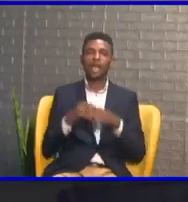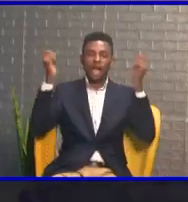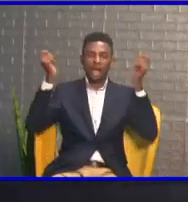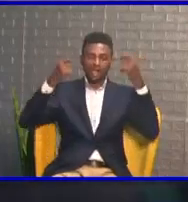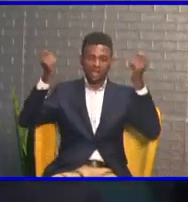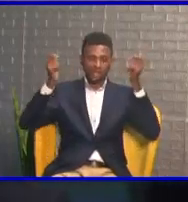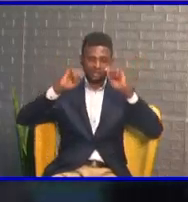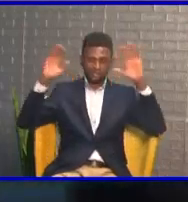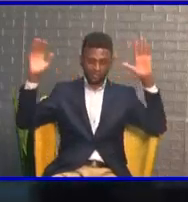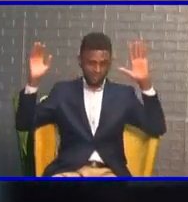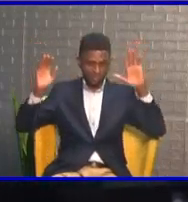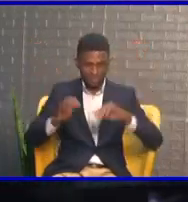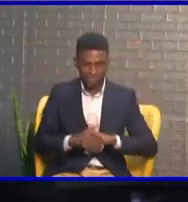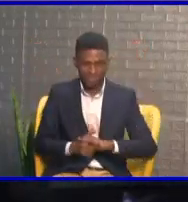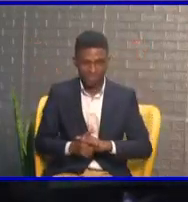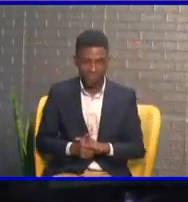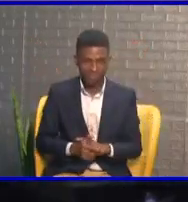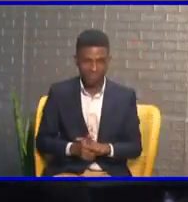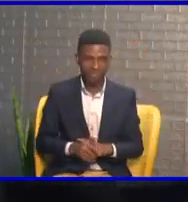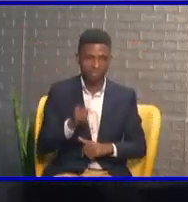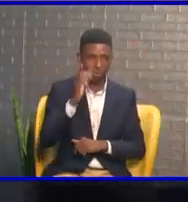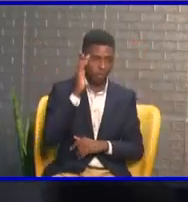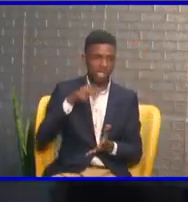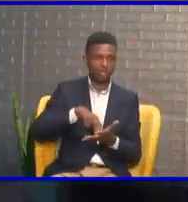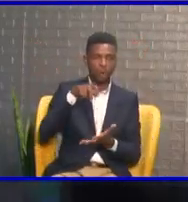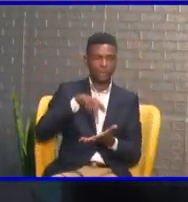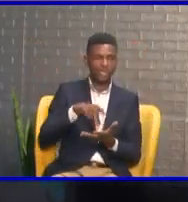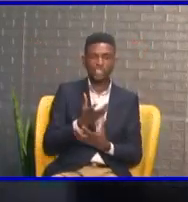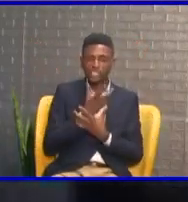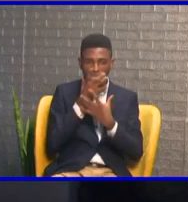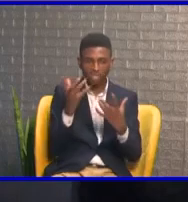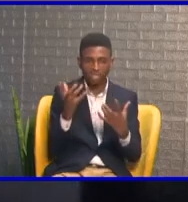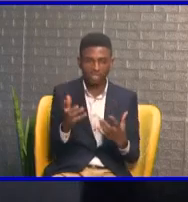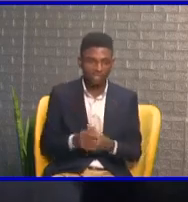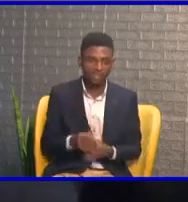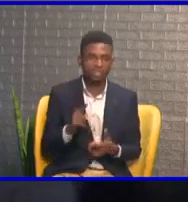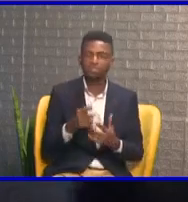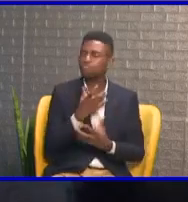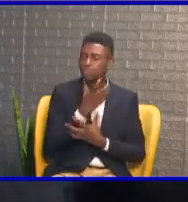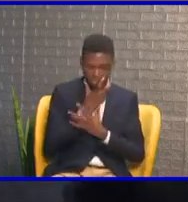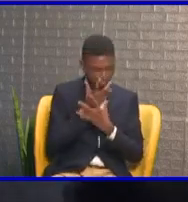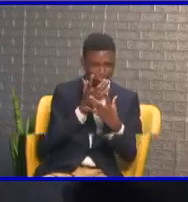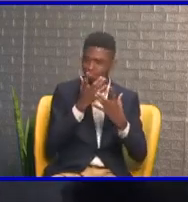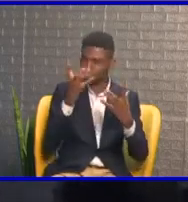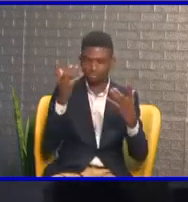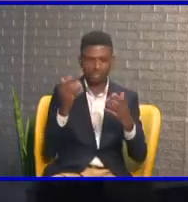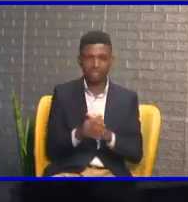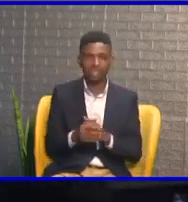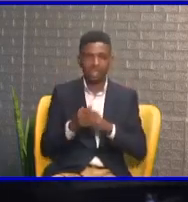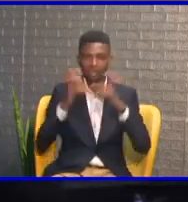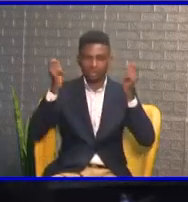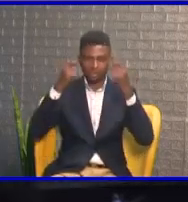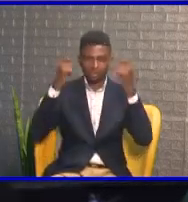Hallelujah! You will be jumping and shouting and turning around and making some noise. Am I correct?